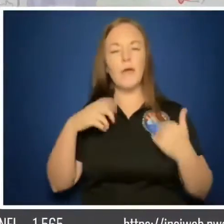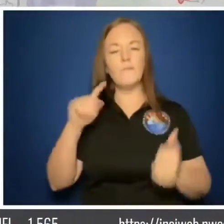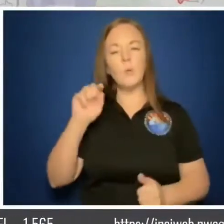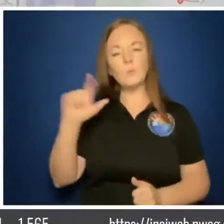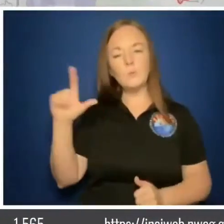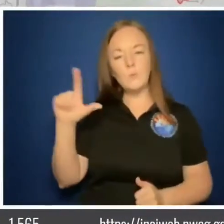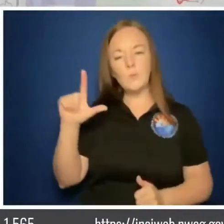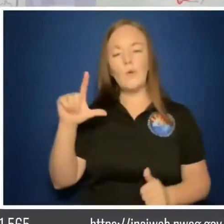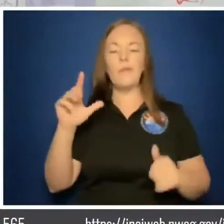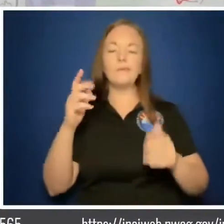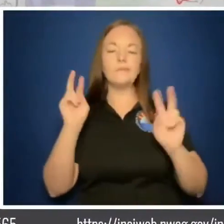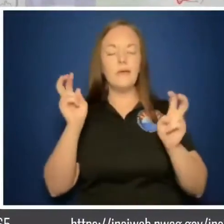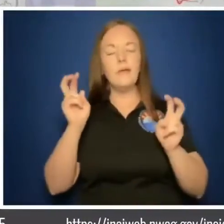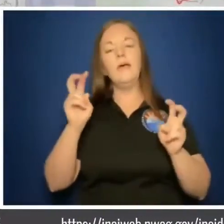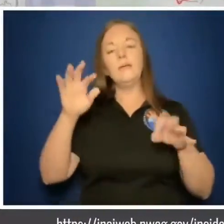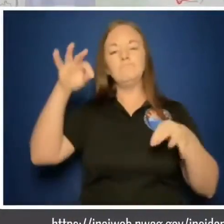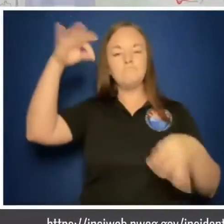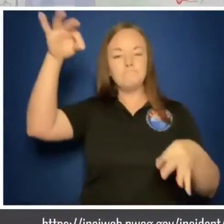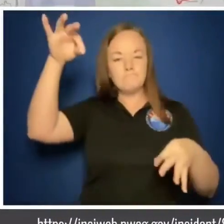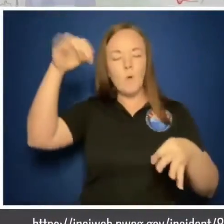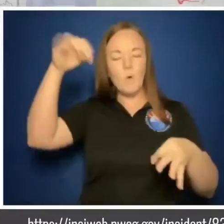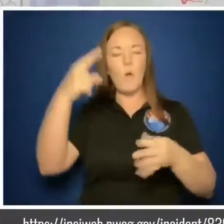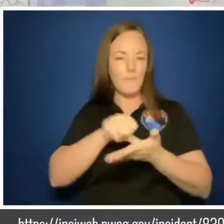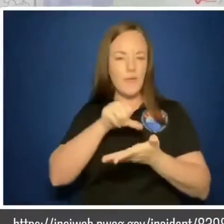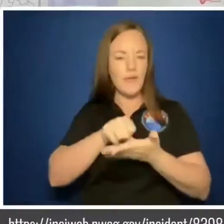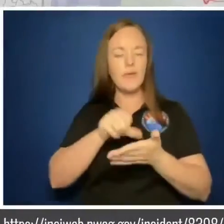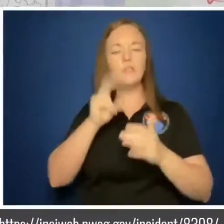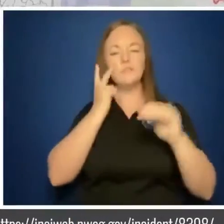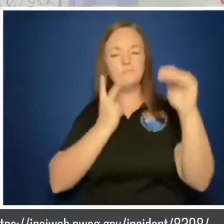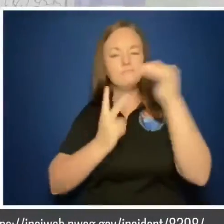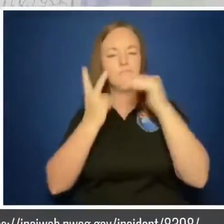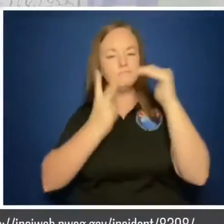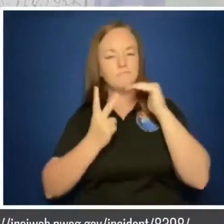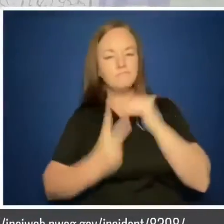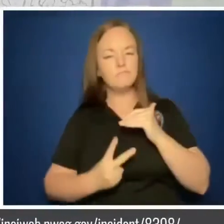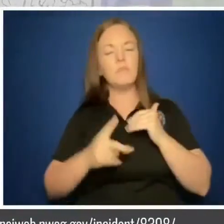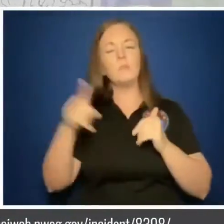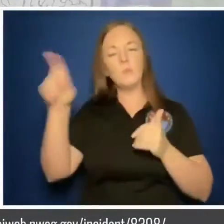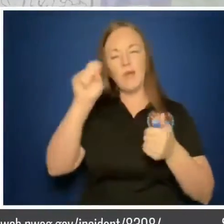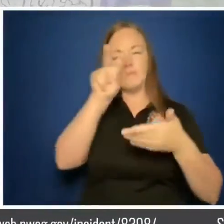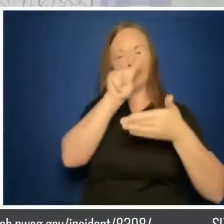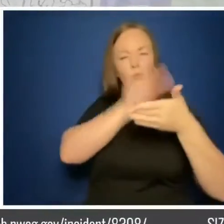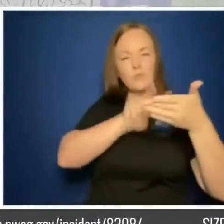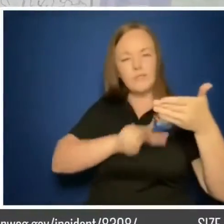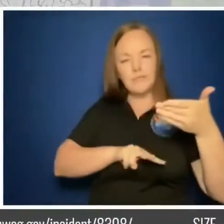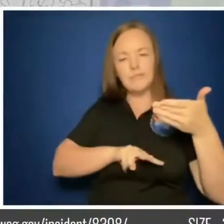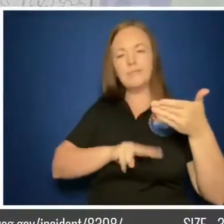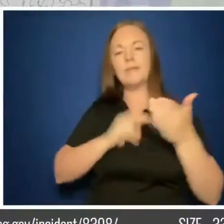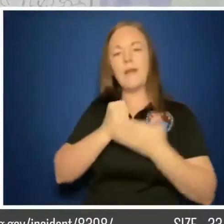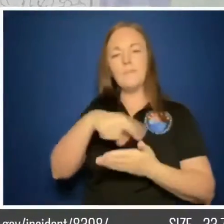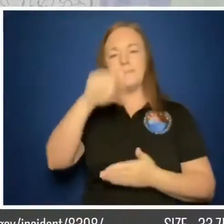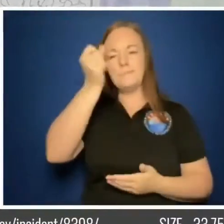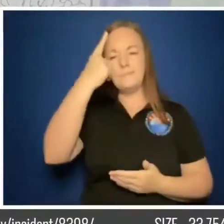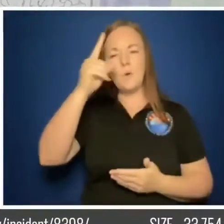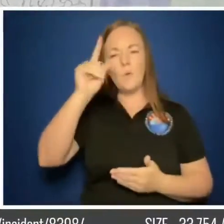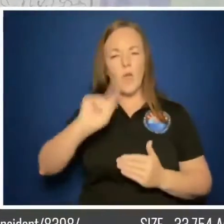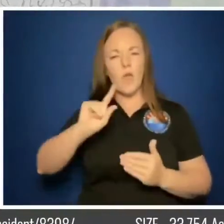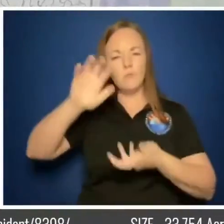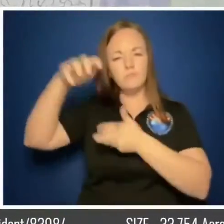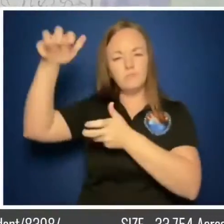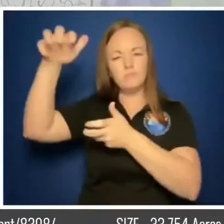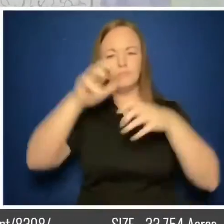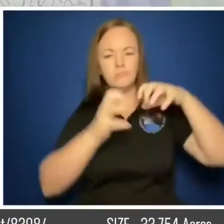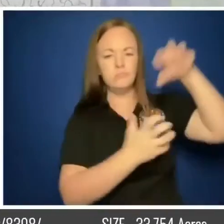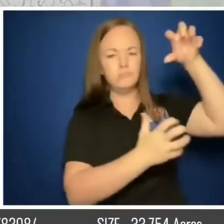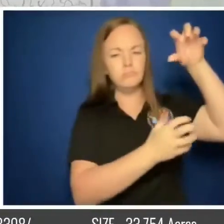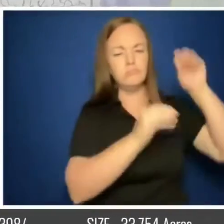one-page outlook to help you guys understand what that pattern and what these different conditions mean